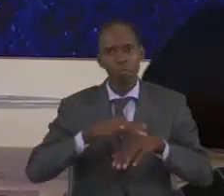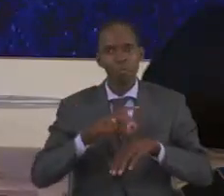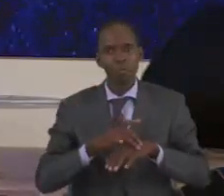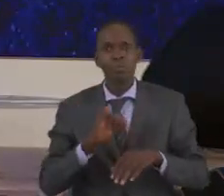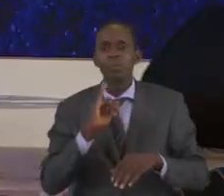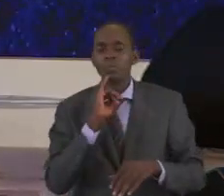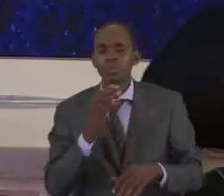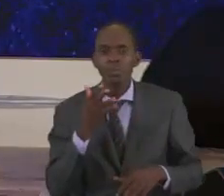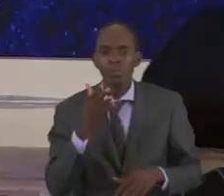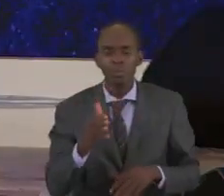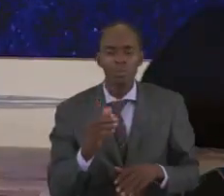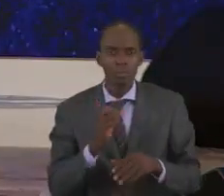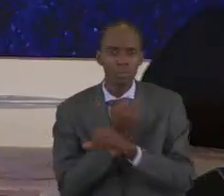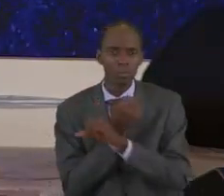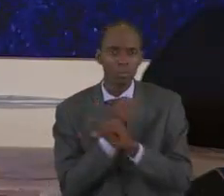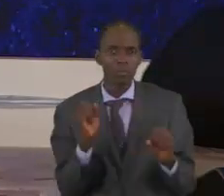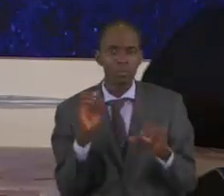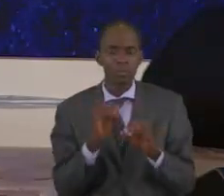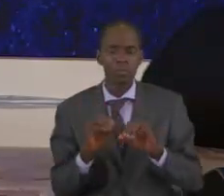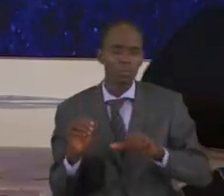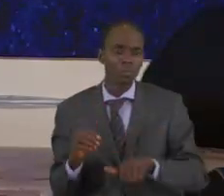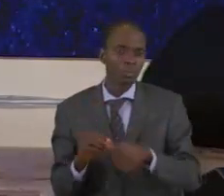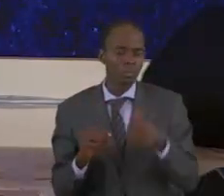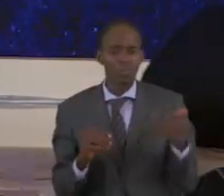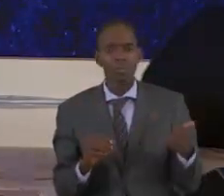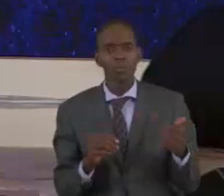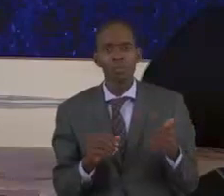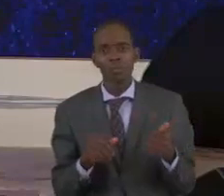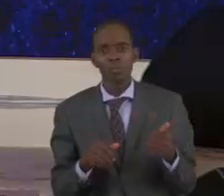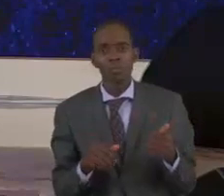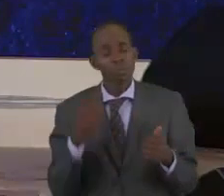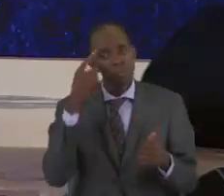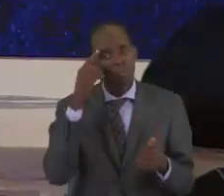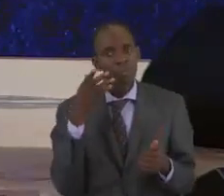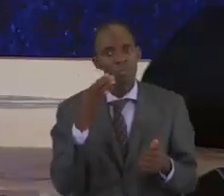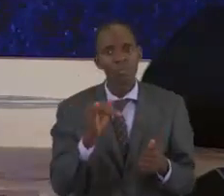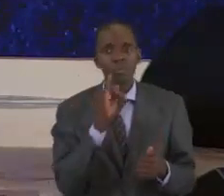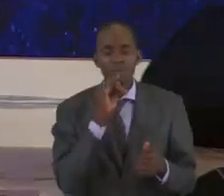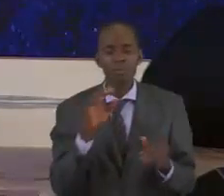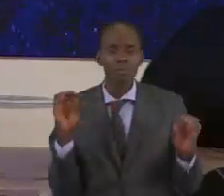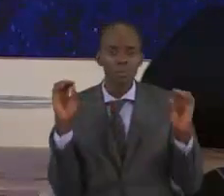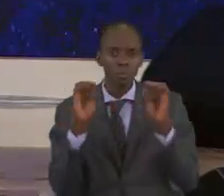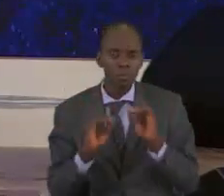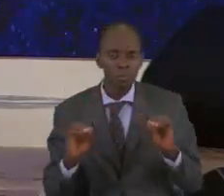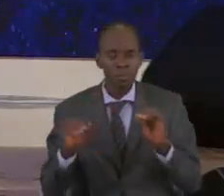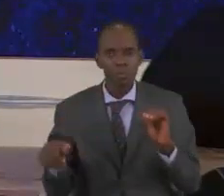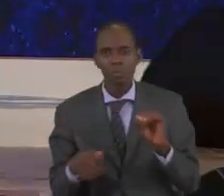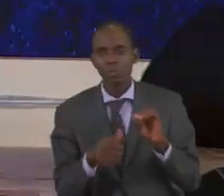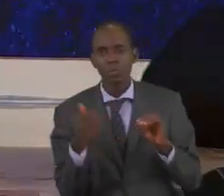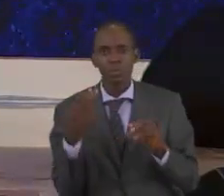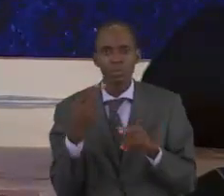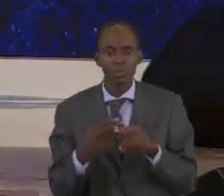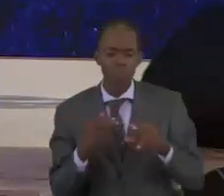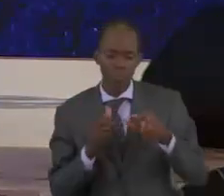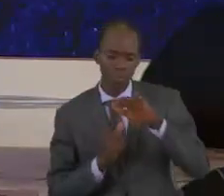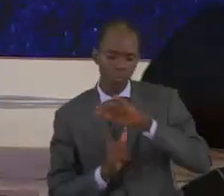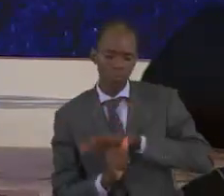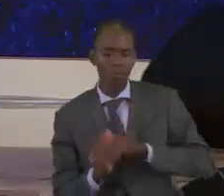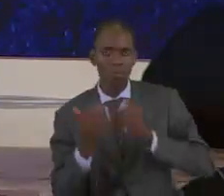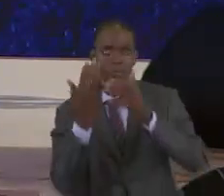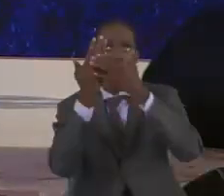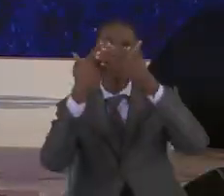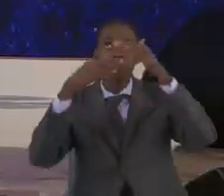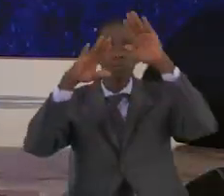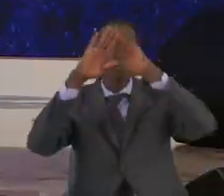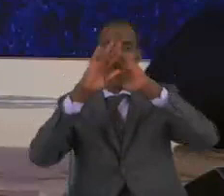there salvation in any other, for there is none other name under heaven